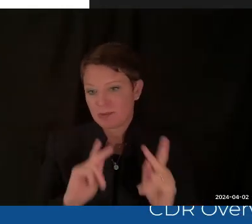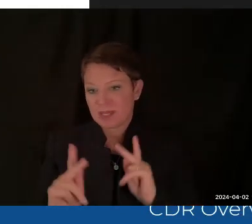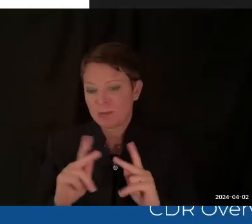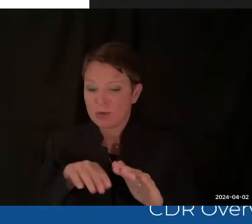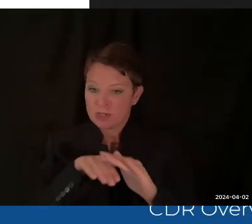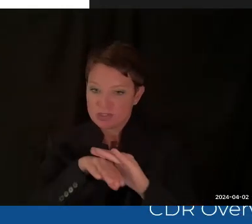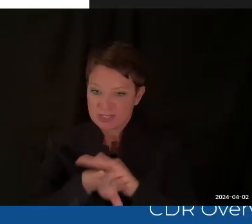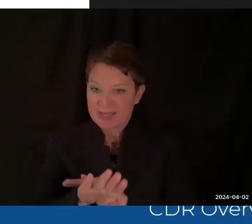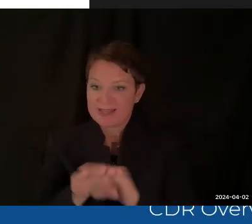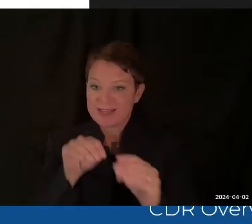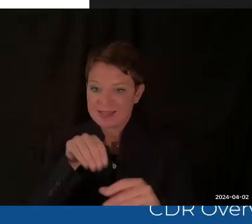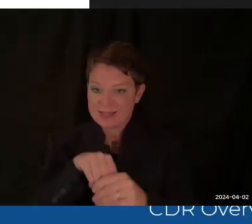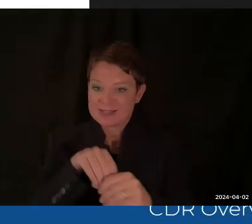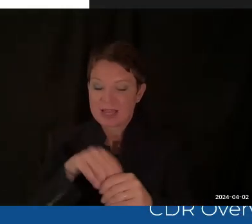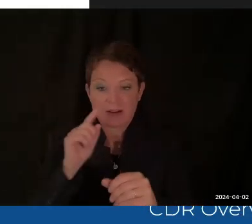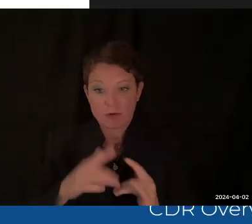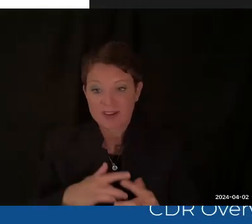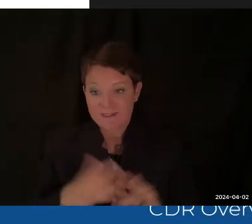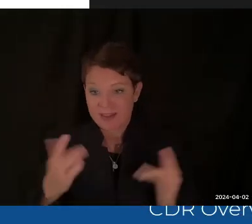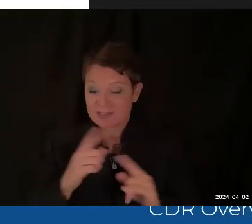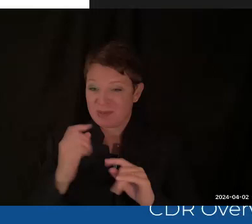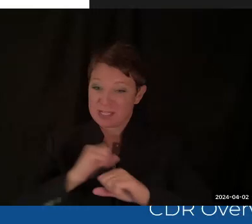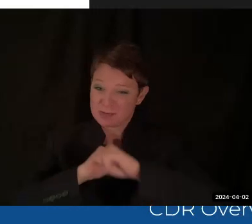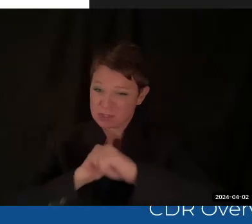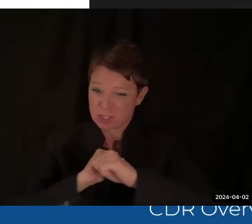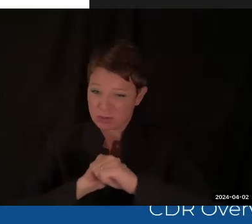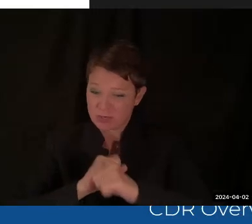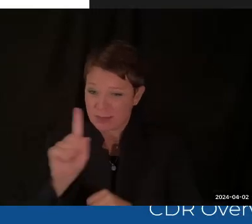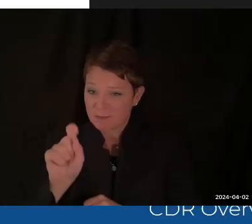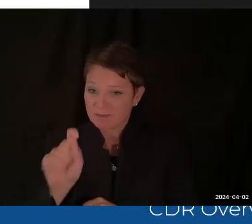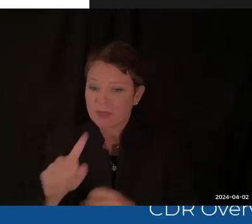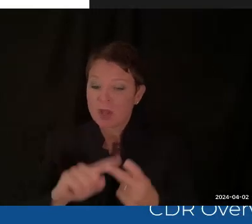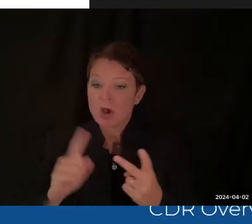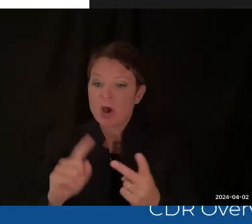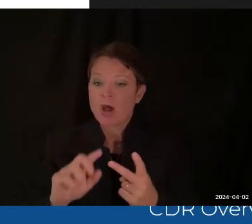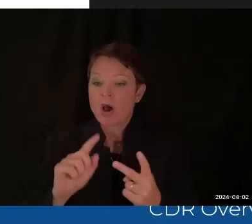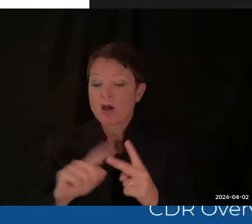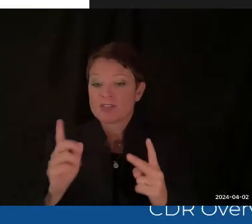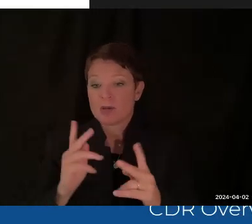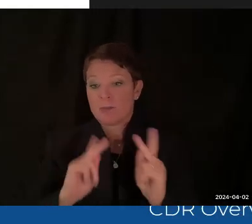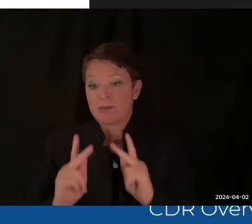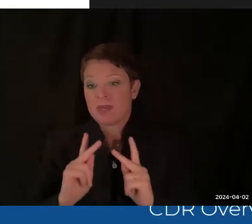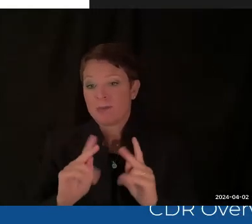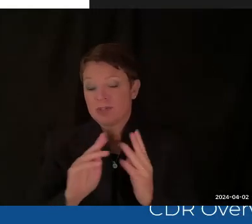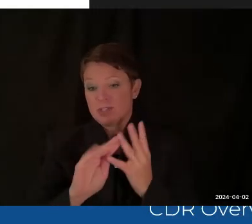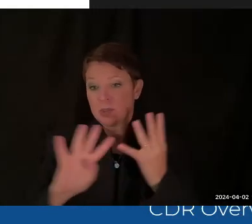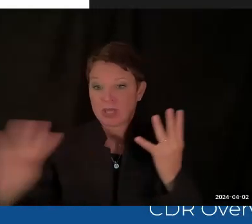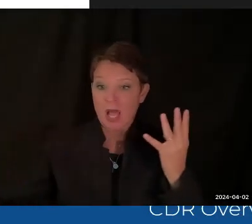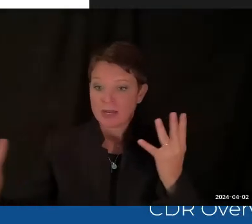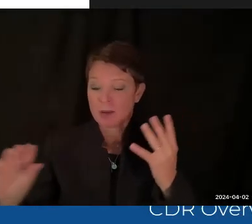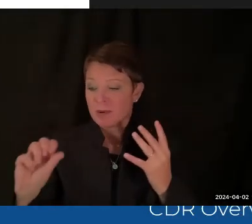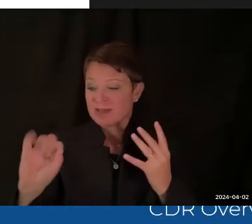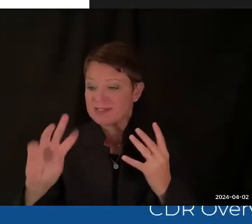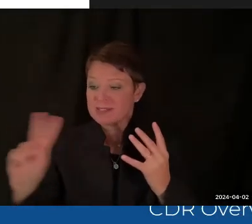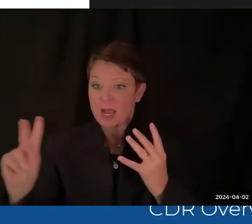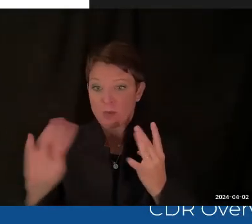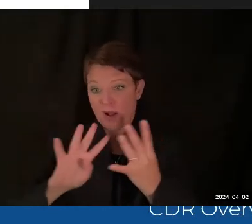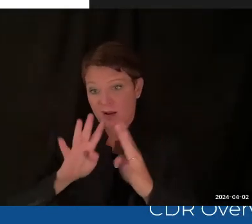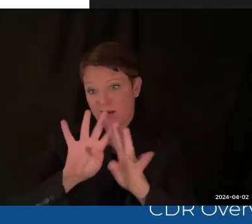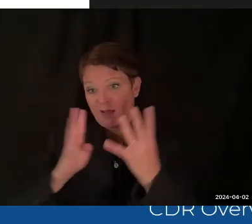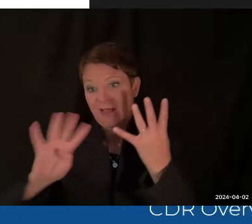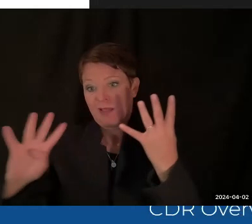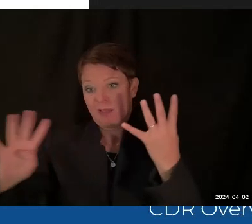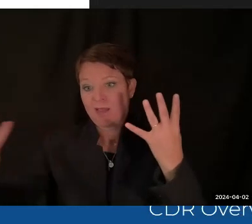get inside for such events? And are you expecting the overflow and people to line up on sidewalks as well?